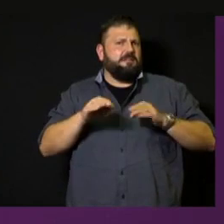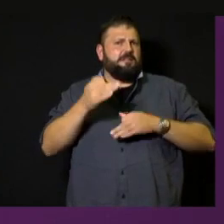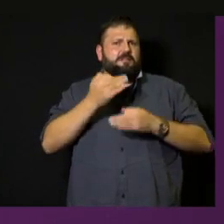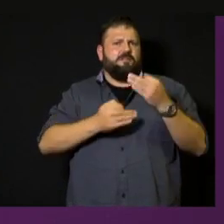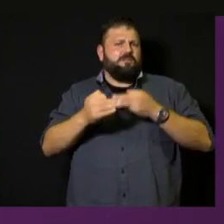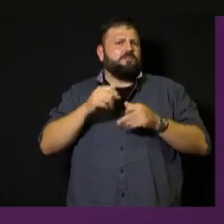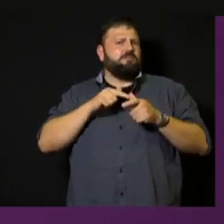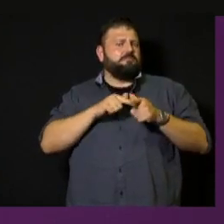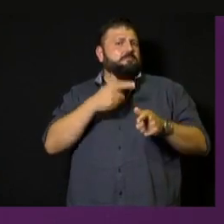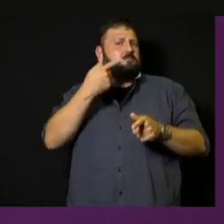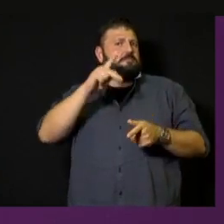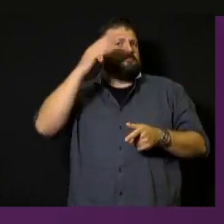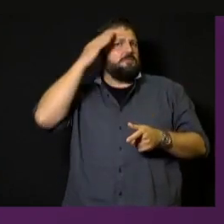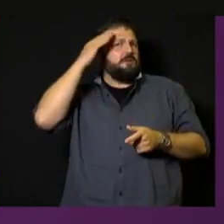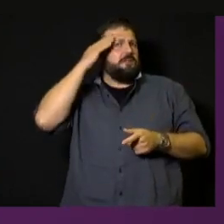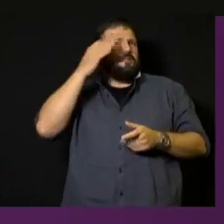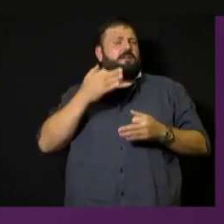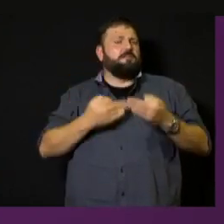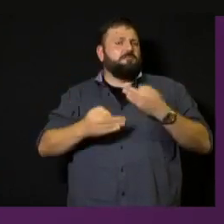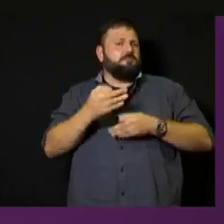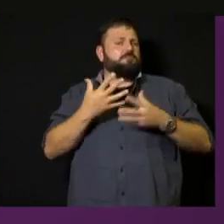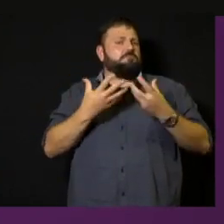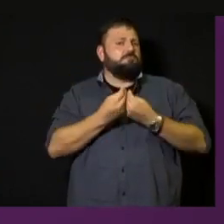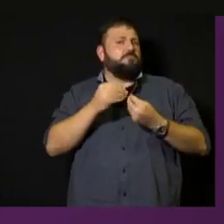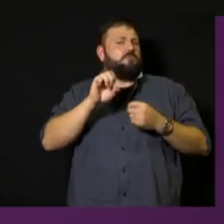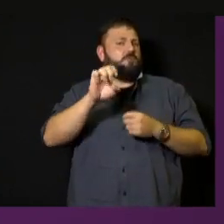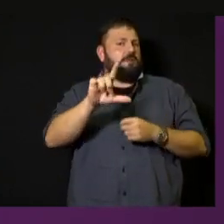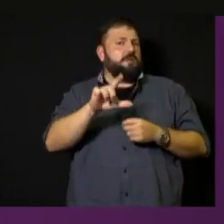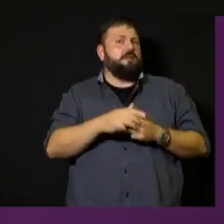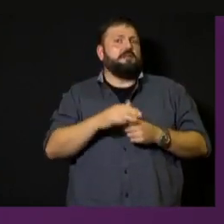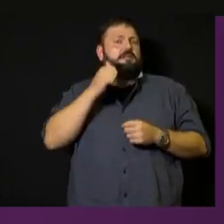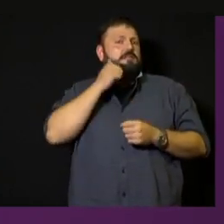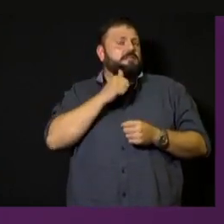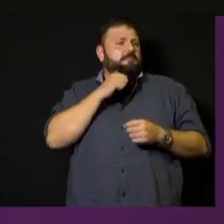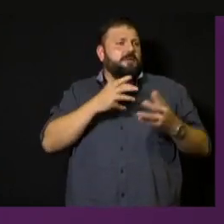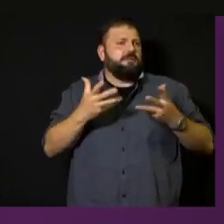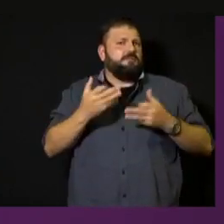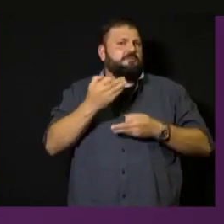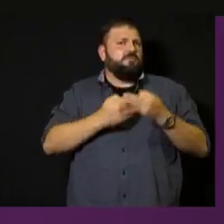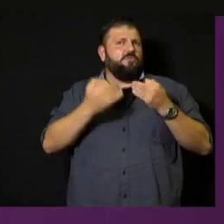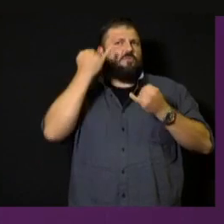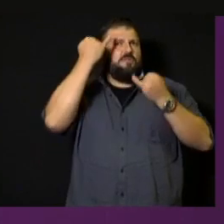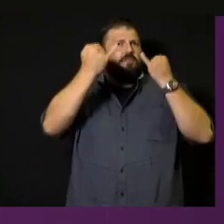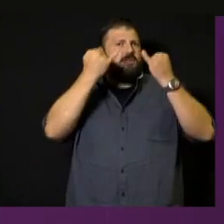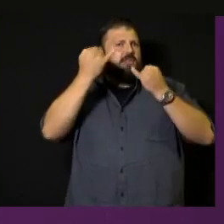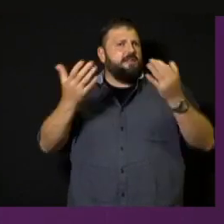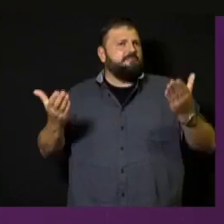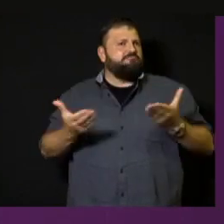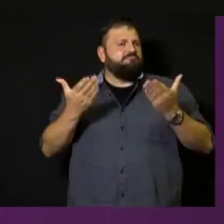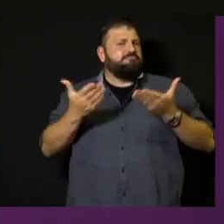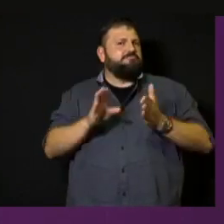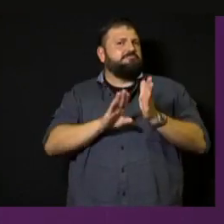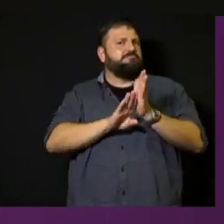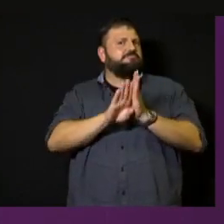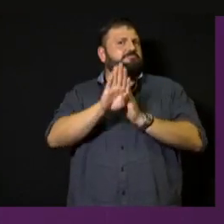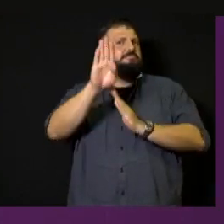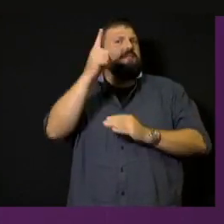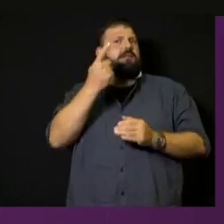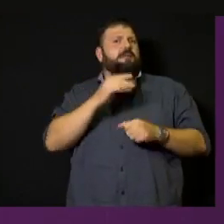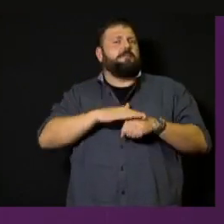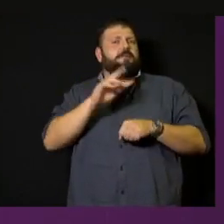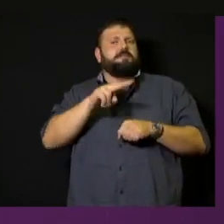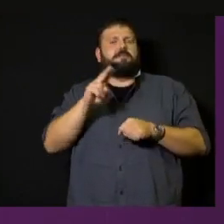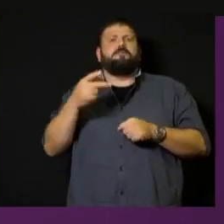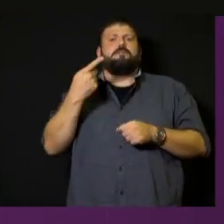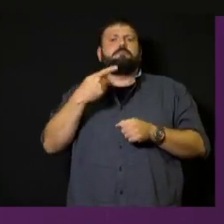sister follow not only leaders but other people that build new organization. They are built